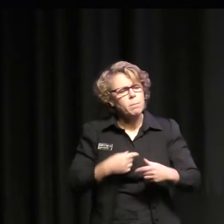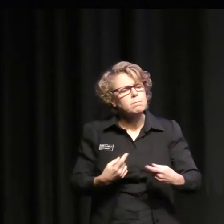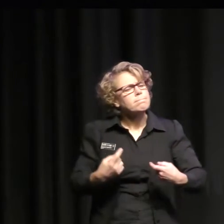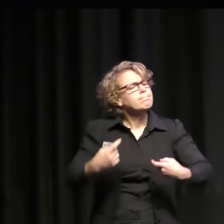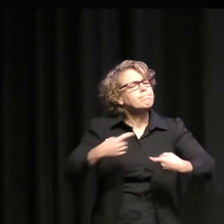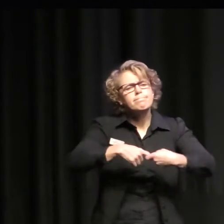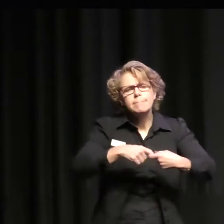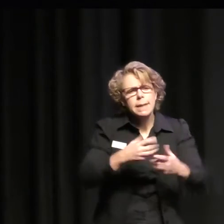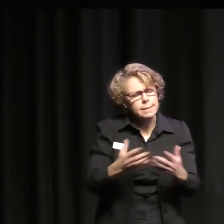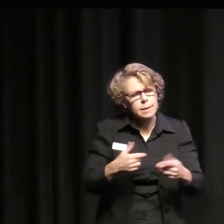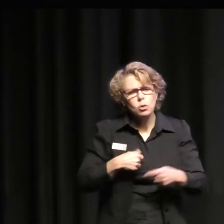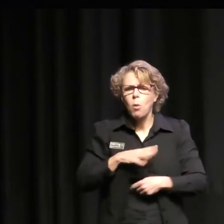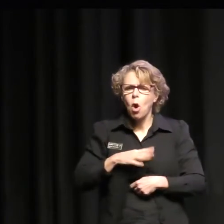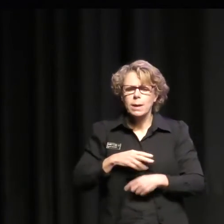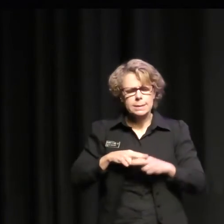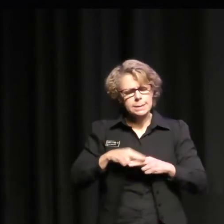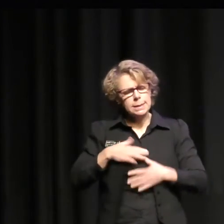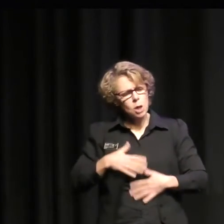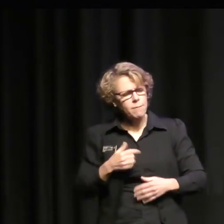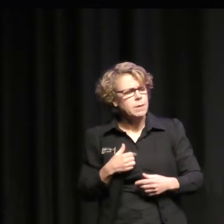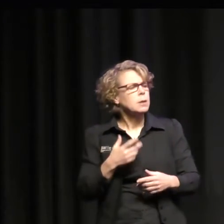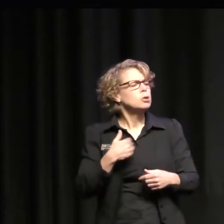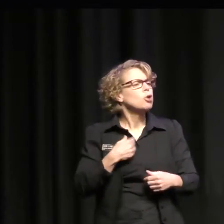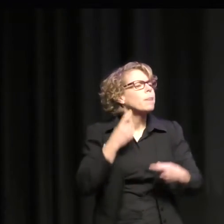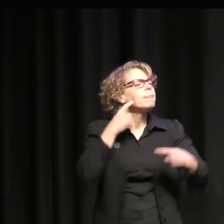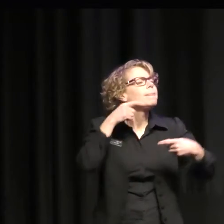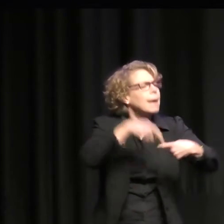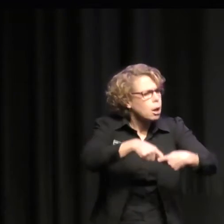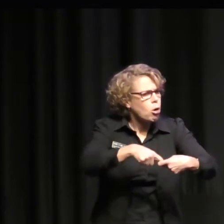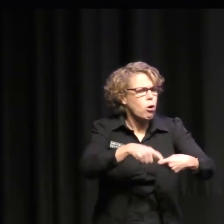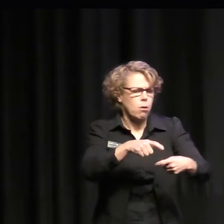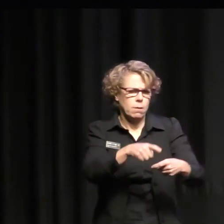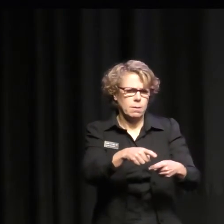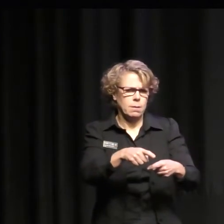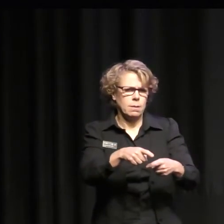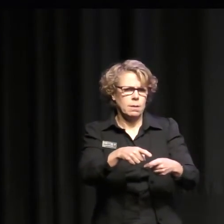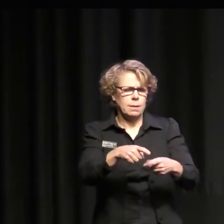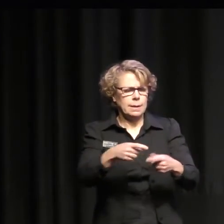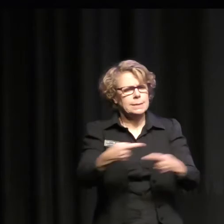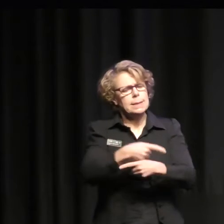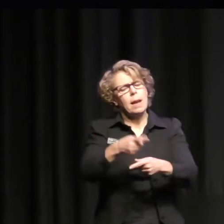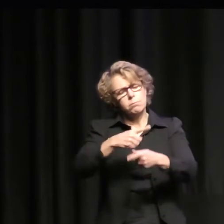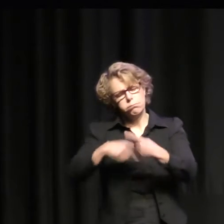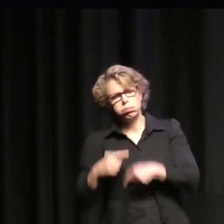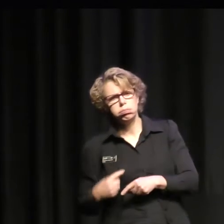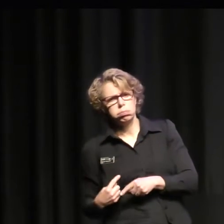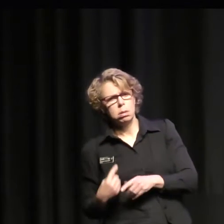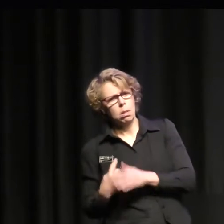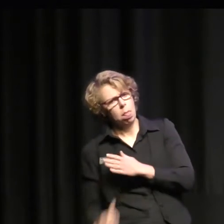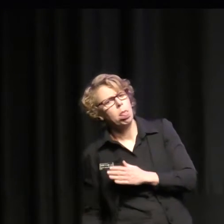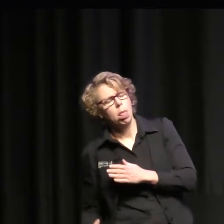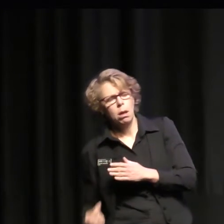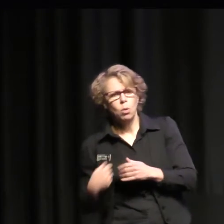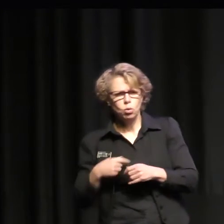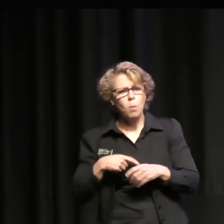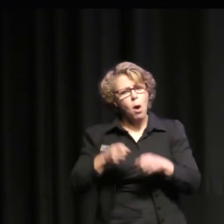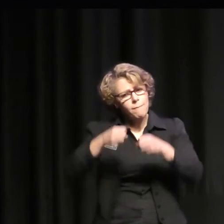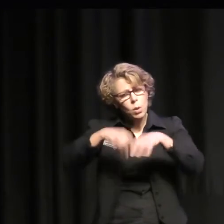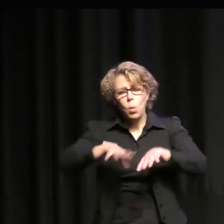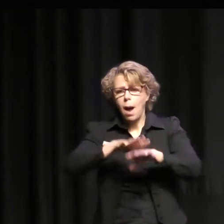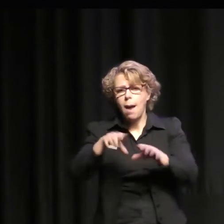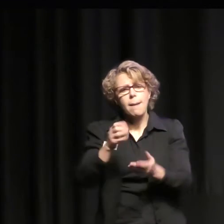haven't got a sense of belonging. And of course, they have been losing all rights. And